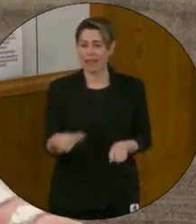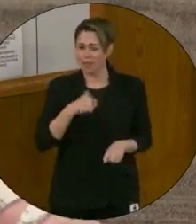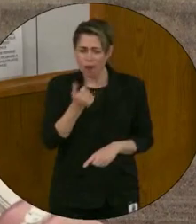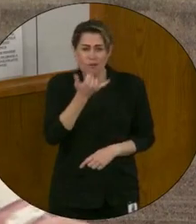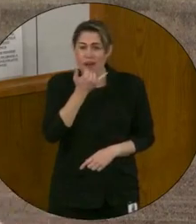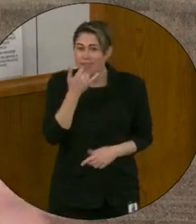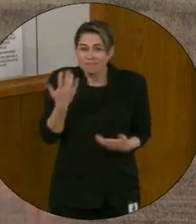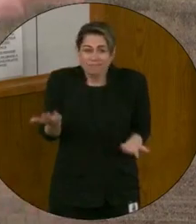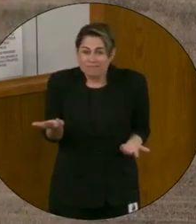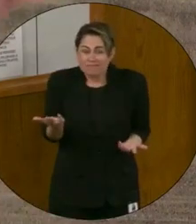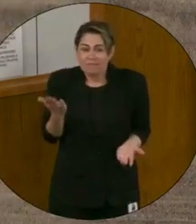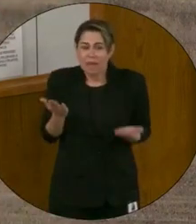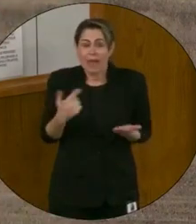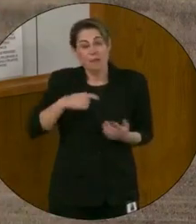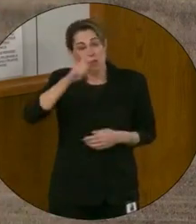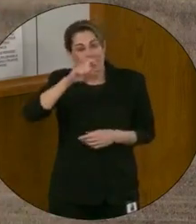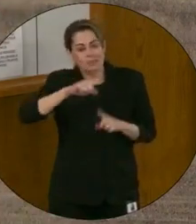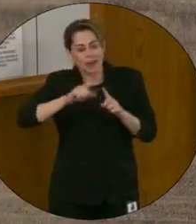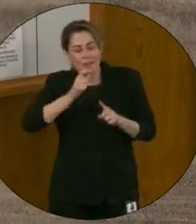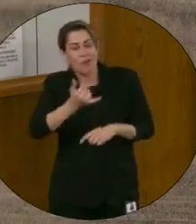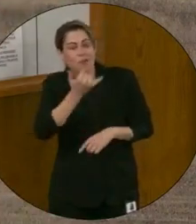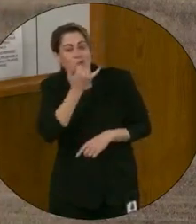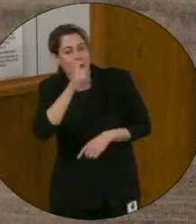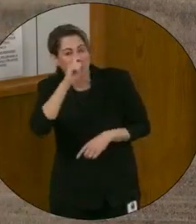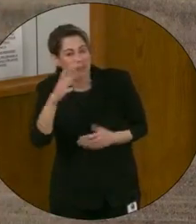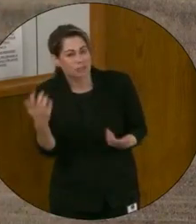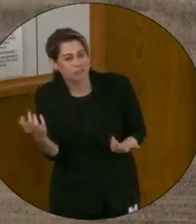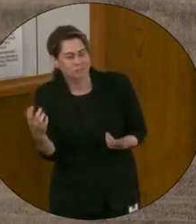wrong. I may be a witch, but I'm not a wrong witch.